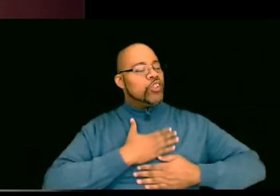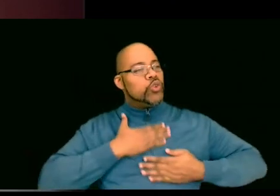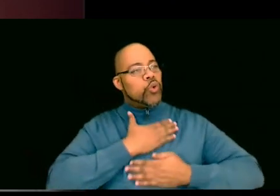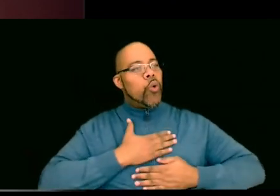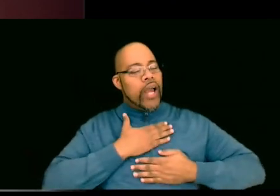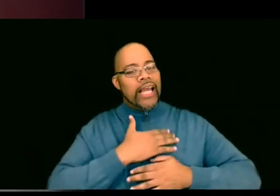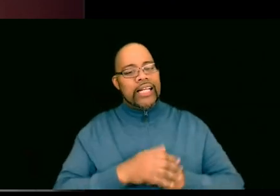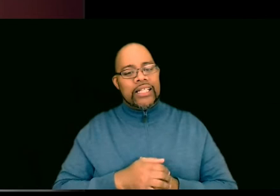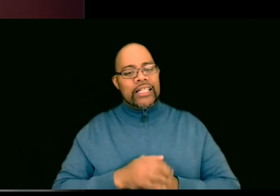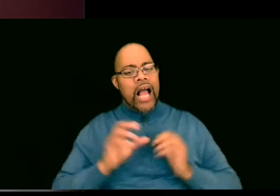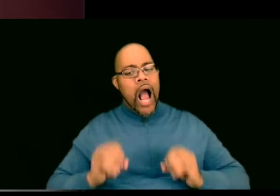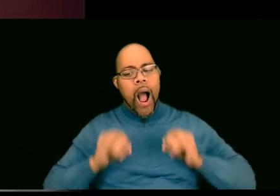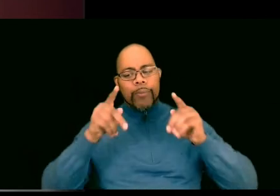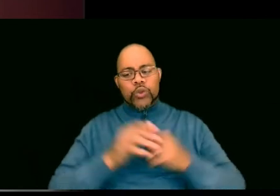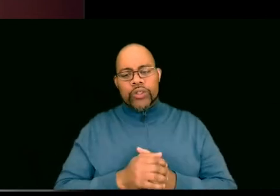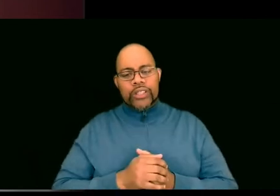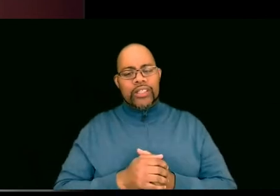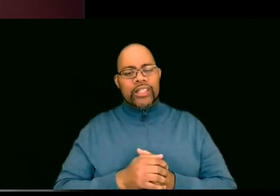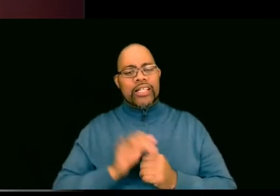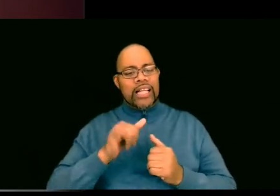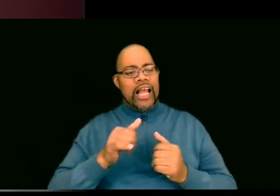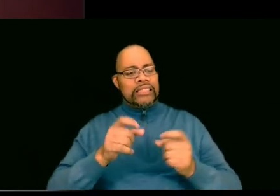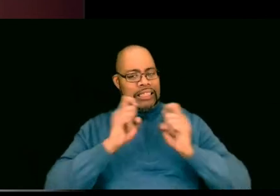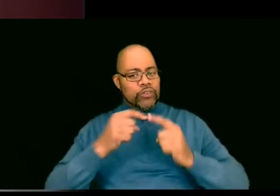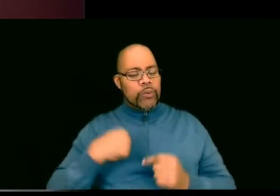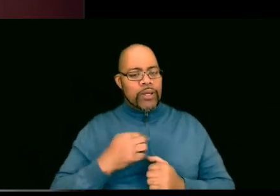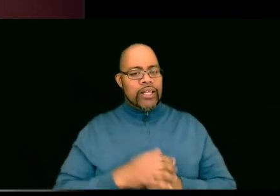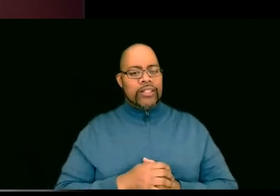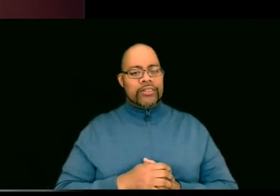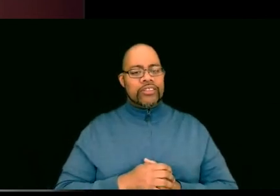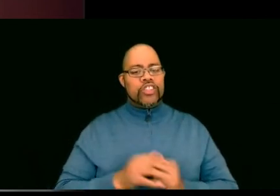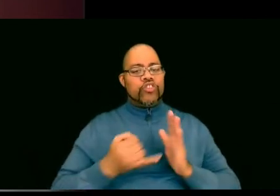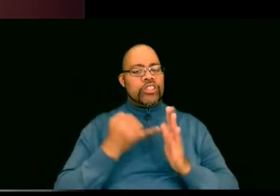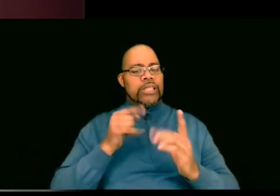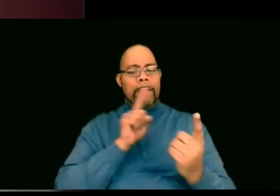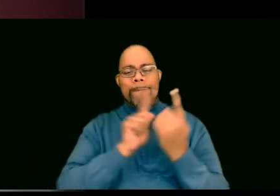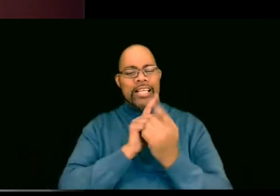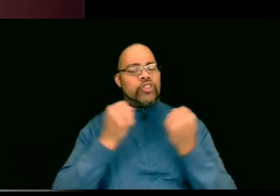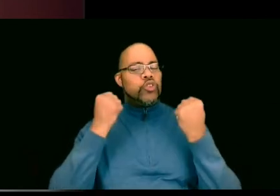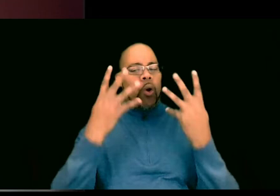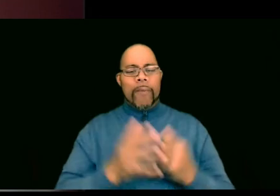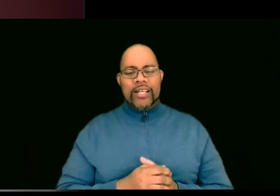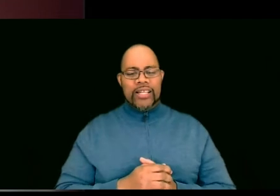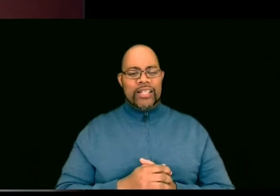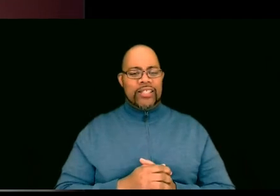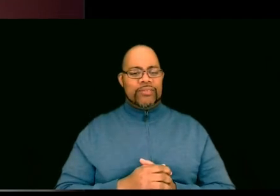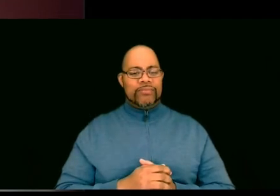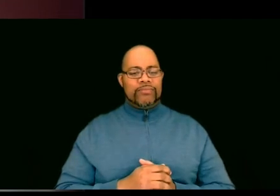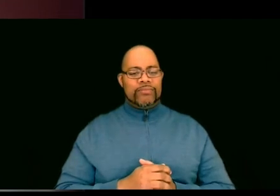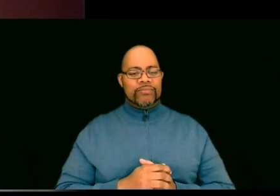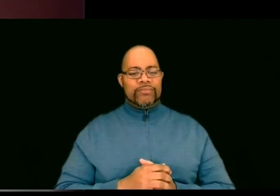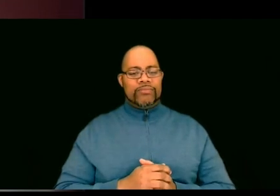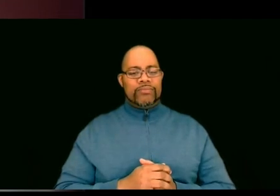have enjoyed the opportunity that it's afforded me to just meet so many